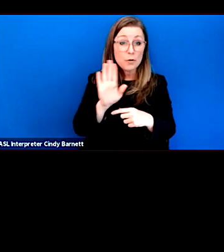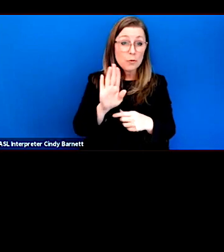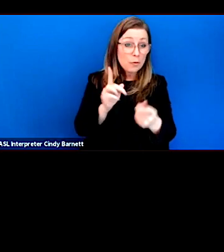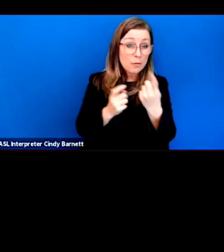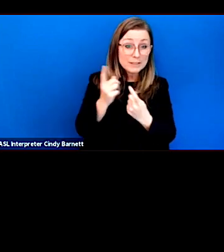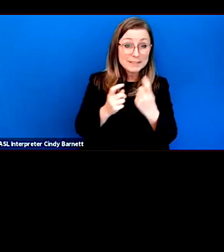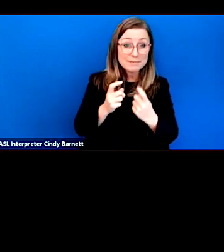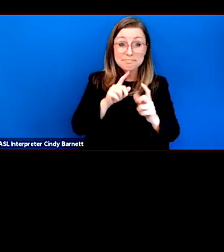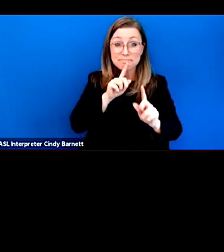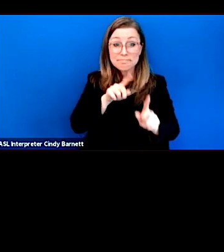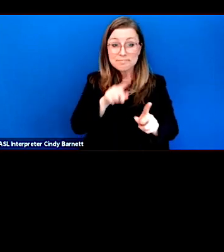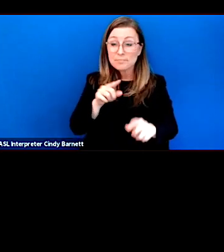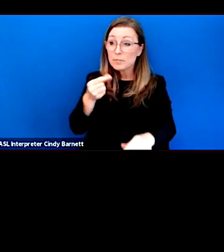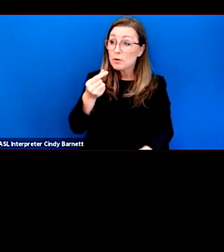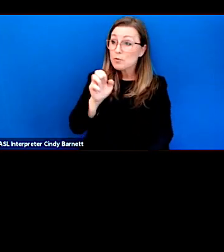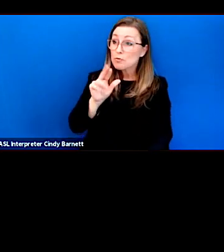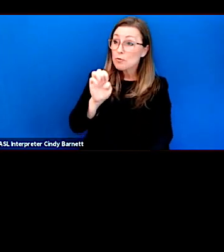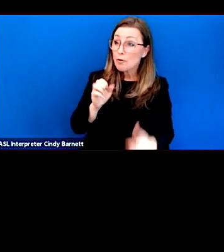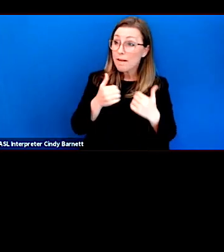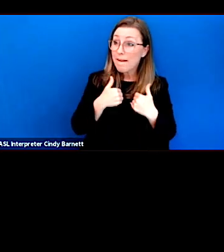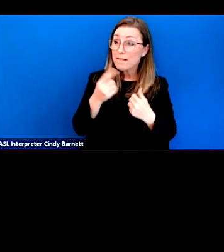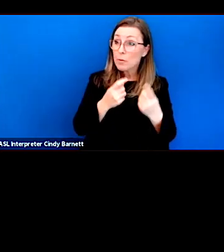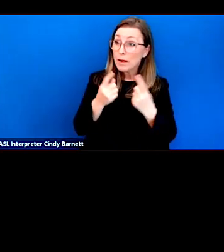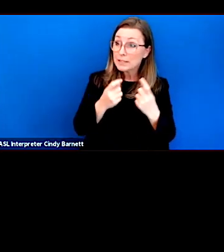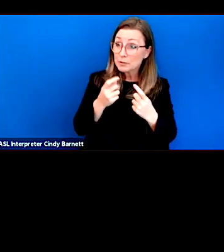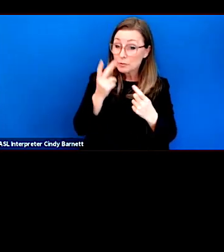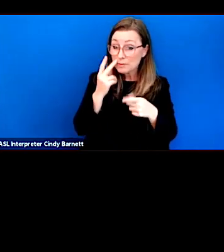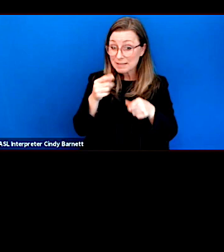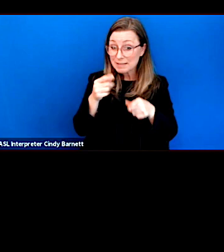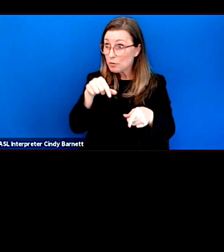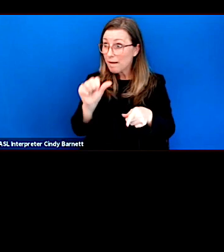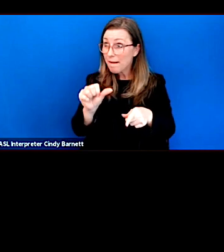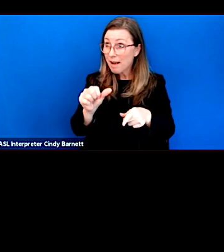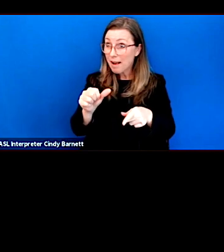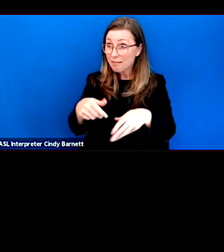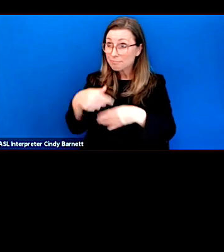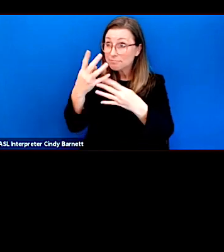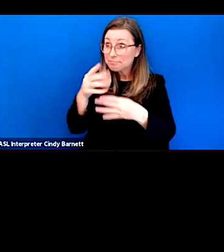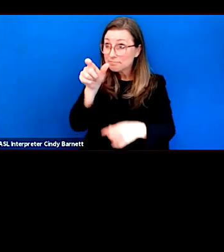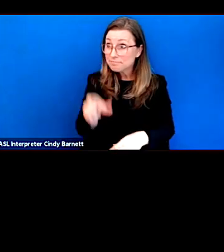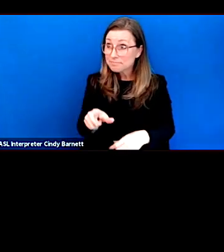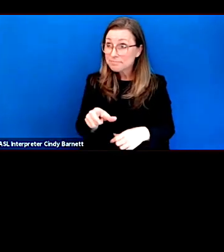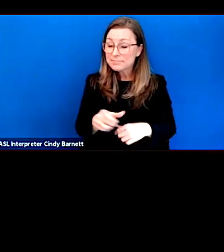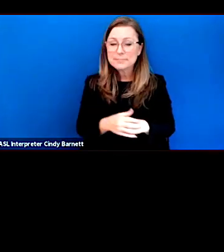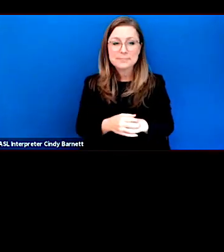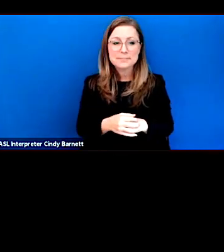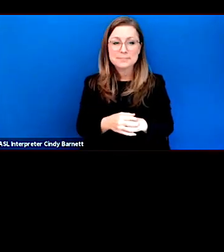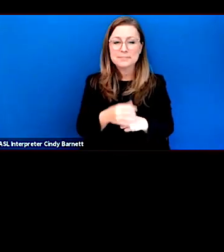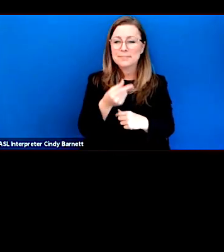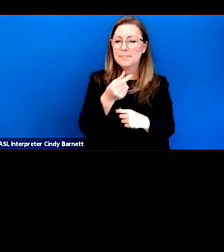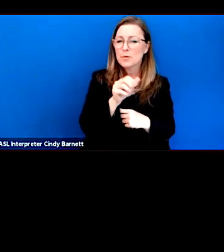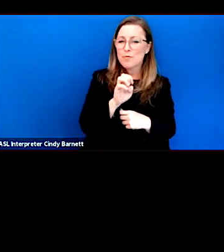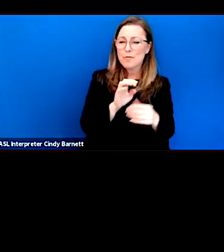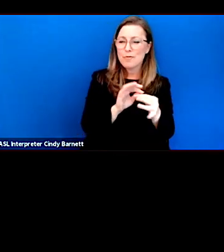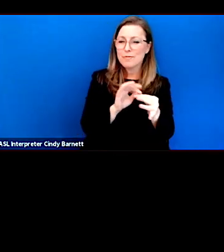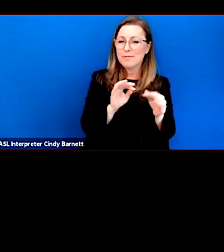thank you so much. We're getting a lot of questions that are coming through. Everyone, our participants are out there. I'm asking you can put your questions